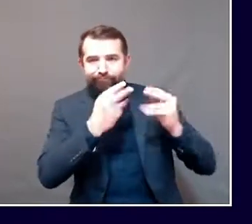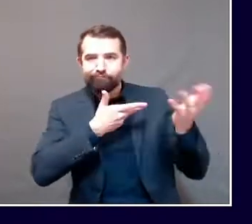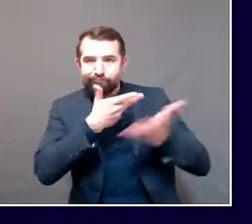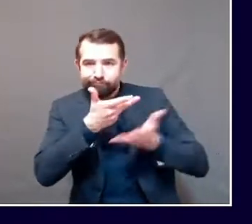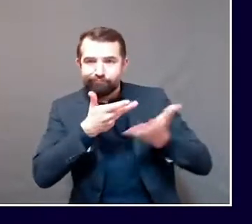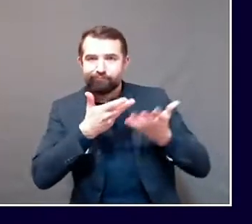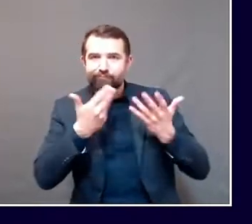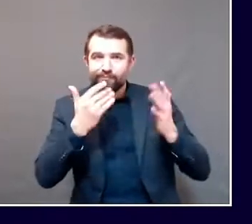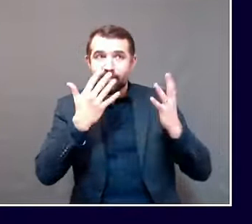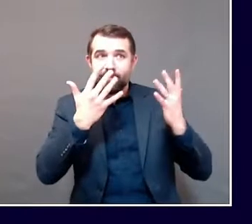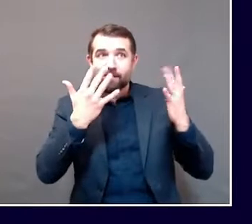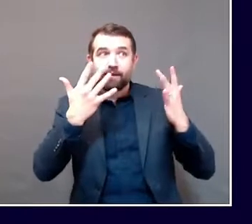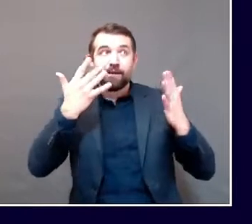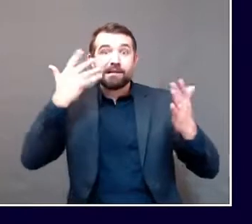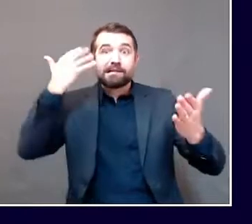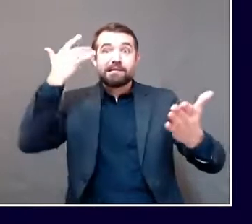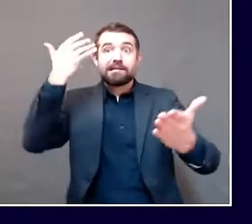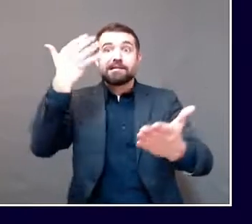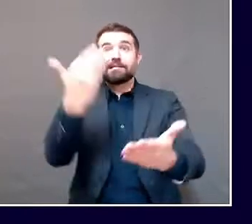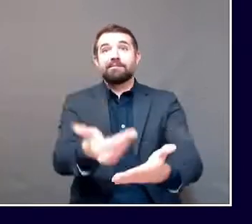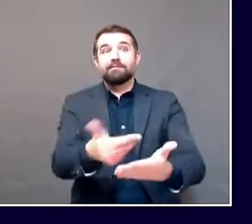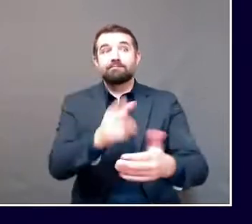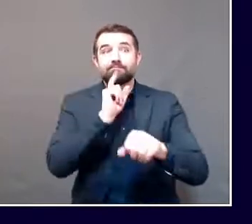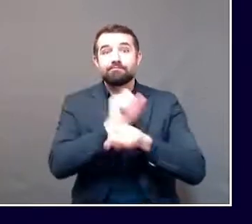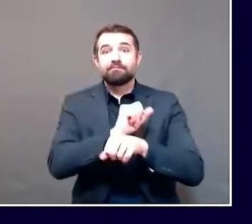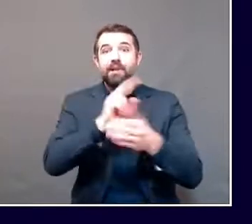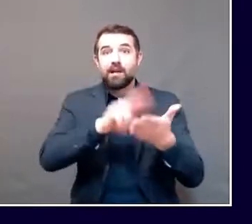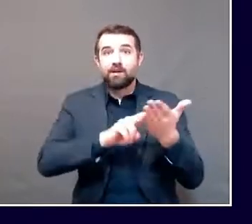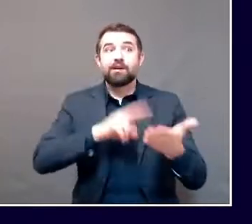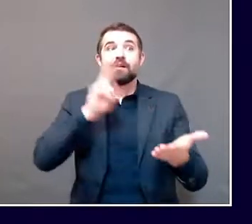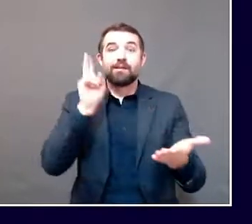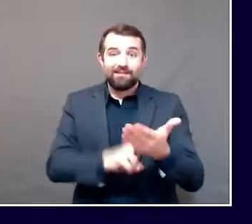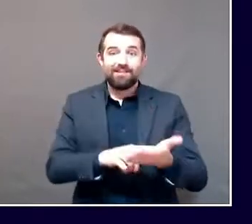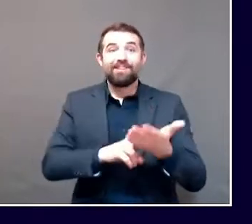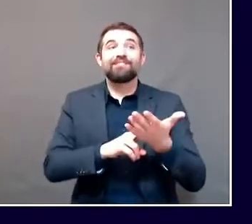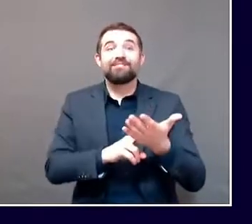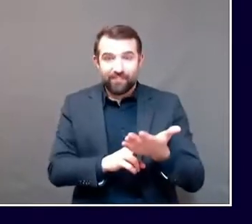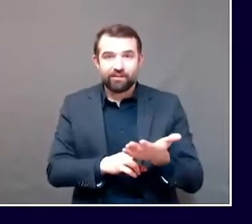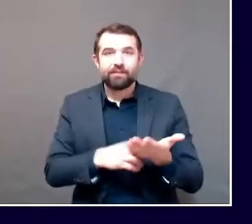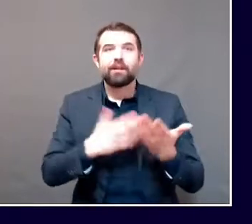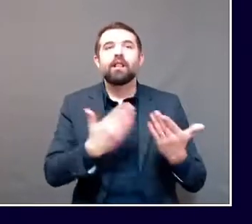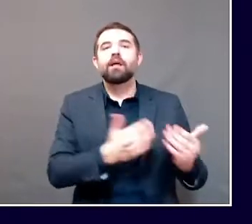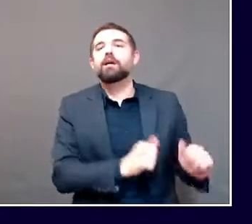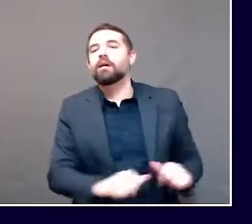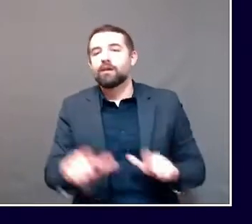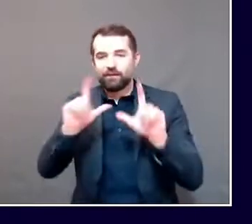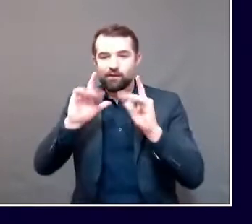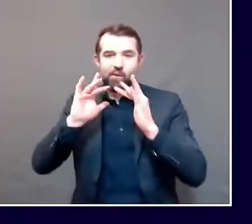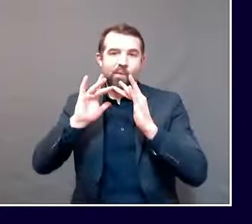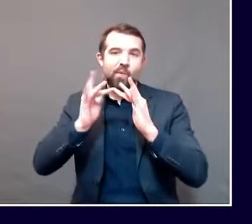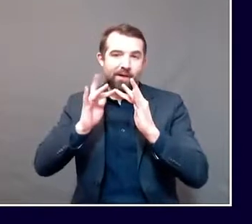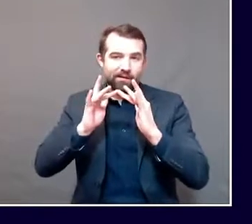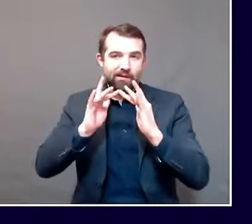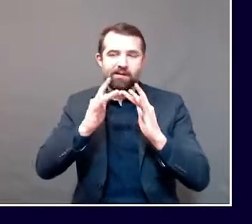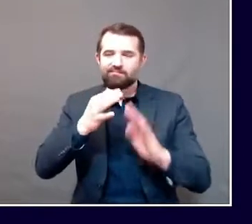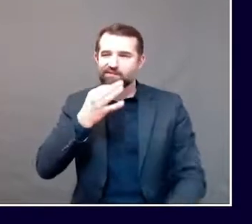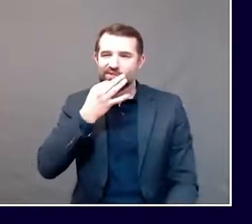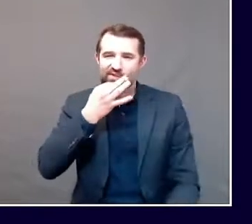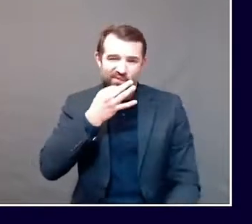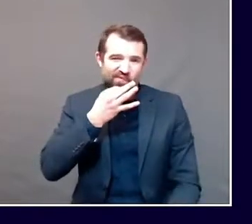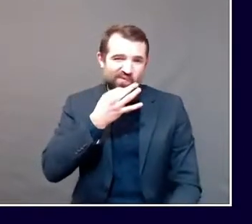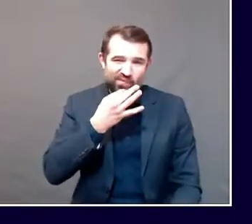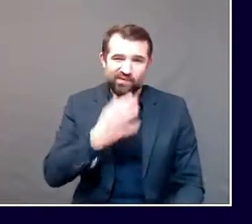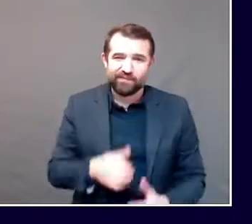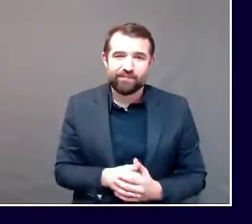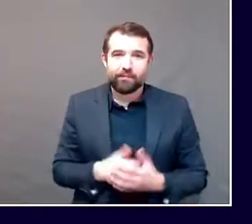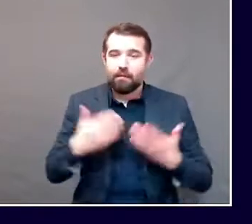mile. We're hoping to have those contractual pieces wrapped up very, very soon. I've asked our operations team to make this their top priority so that we